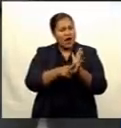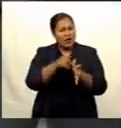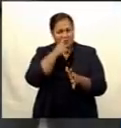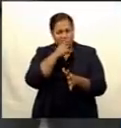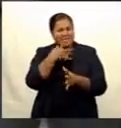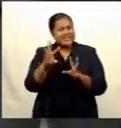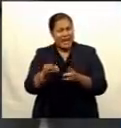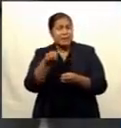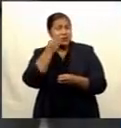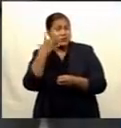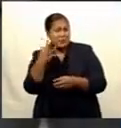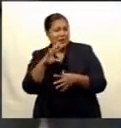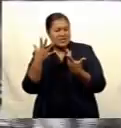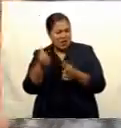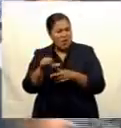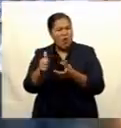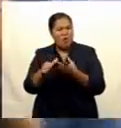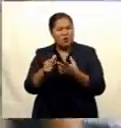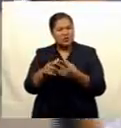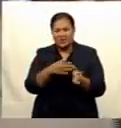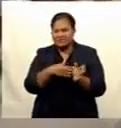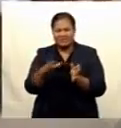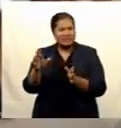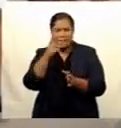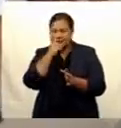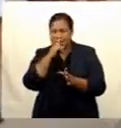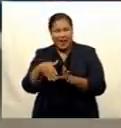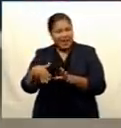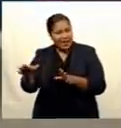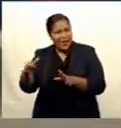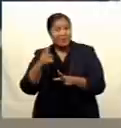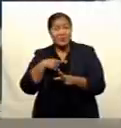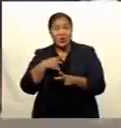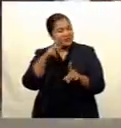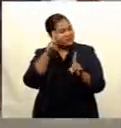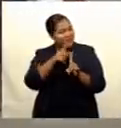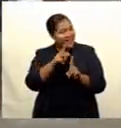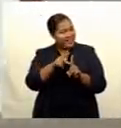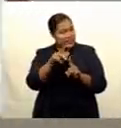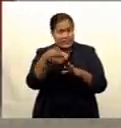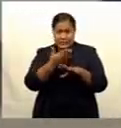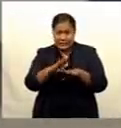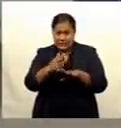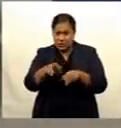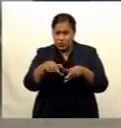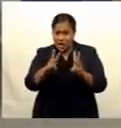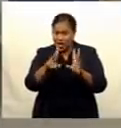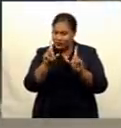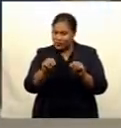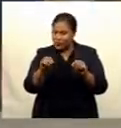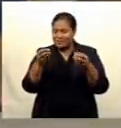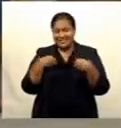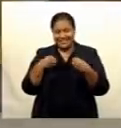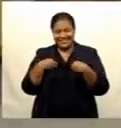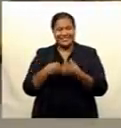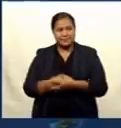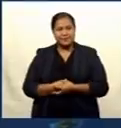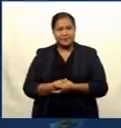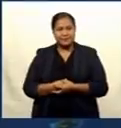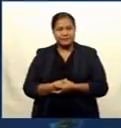some supermarkets are also turning people away because they are prioritizing the new form of doing business. There needs to